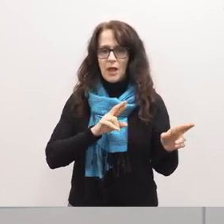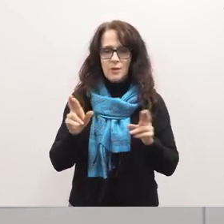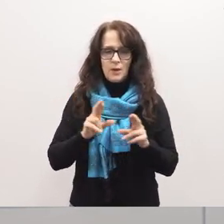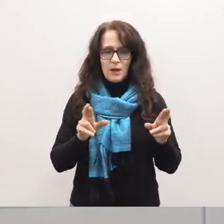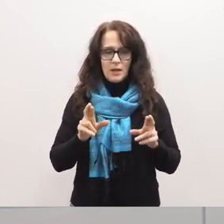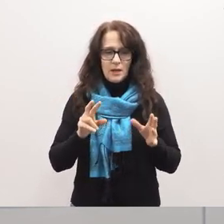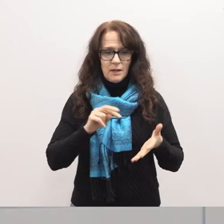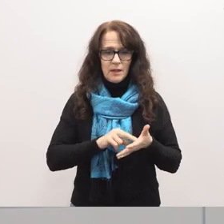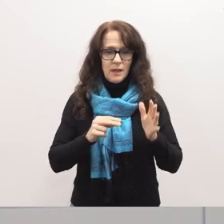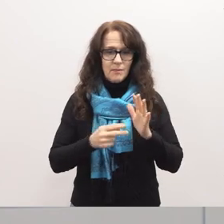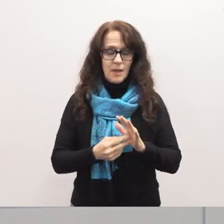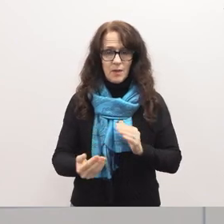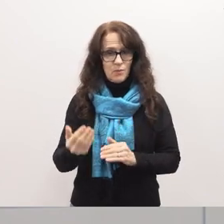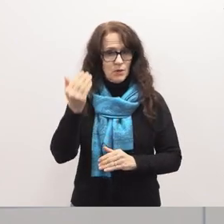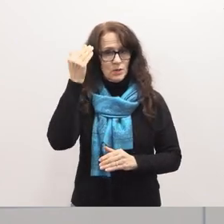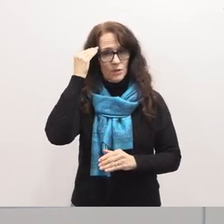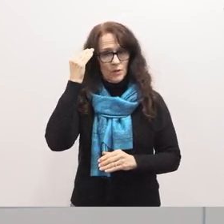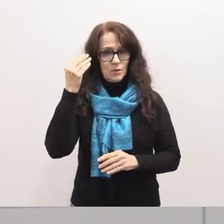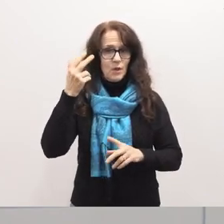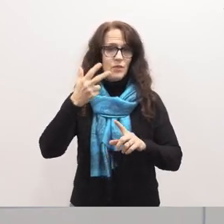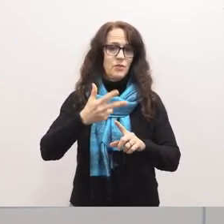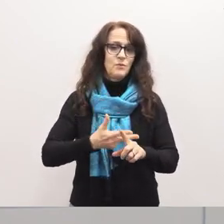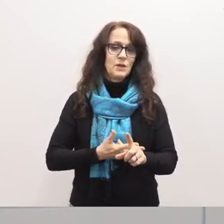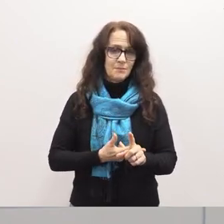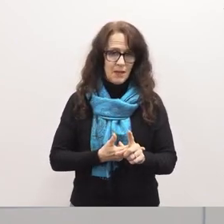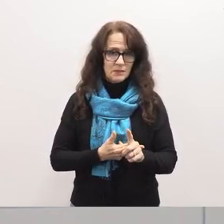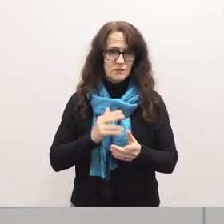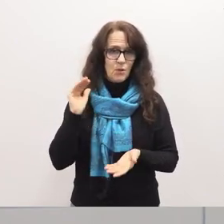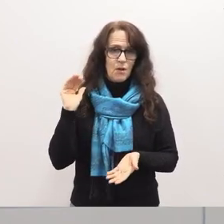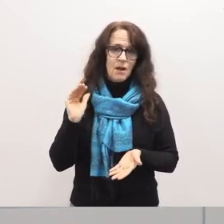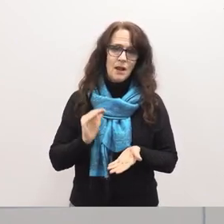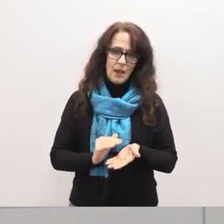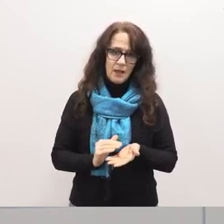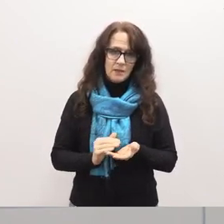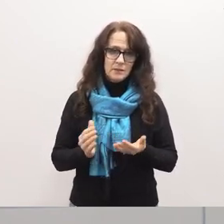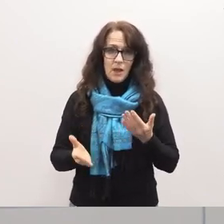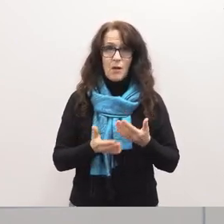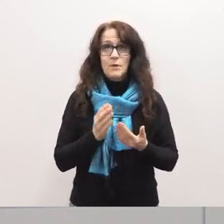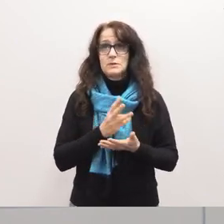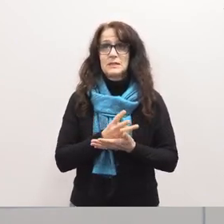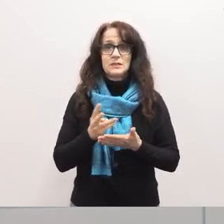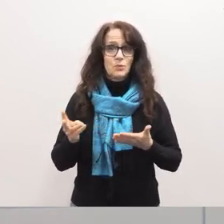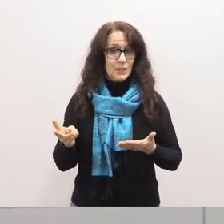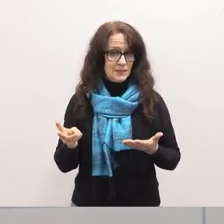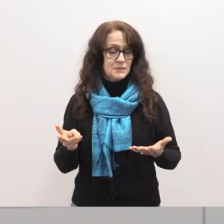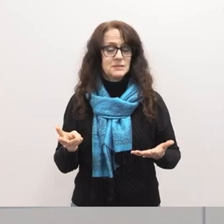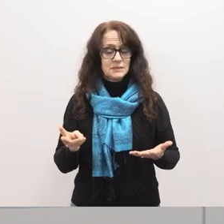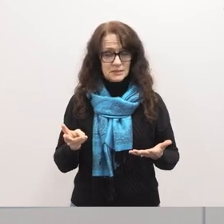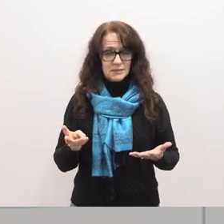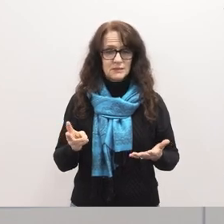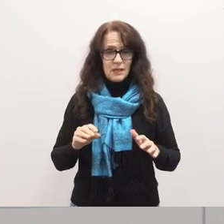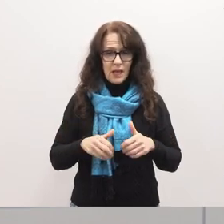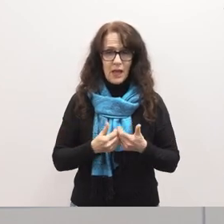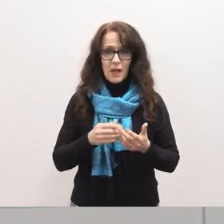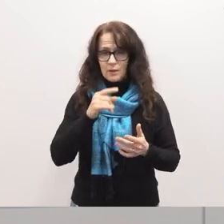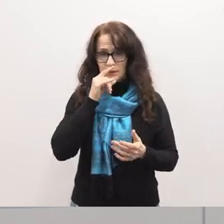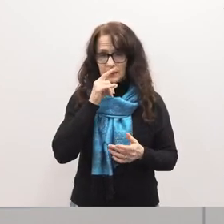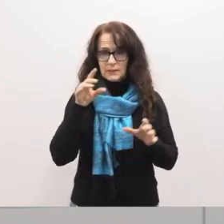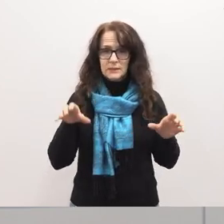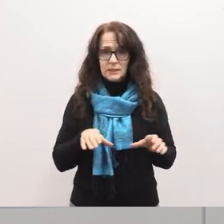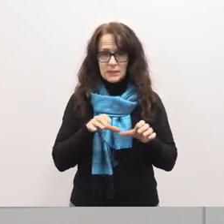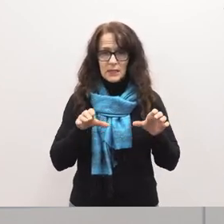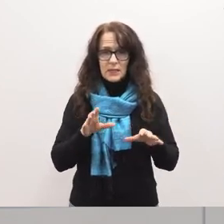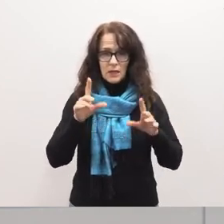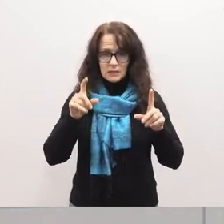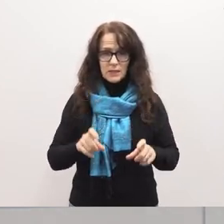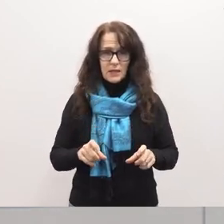which meant that we knew in 3 months or less, almost 6 weeks, how kids did on tests,